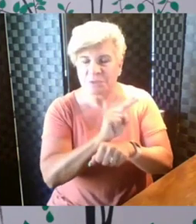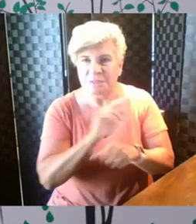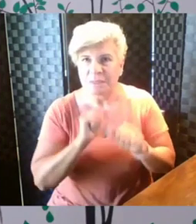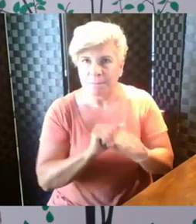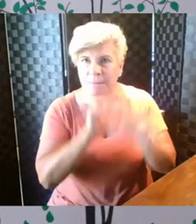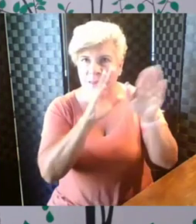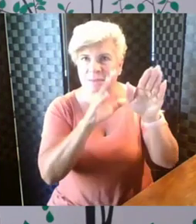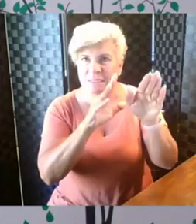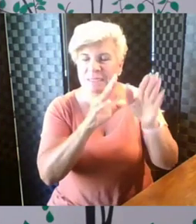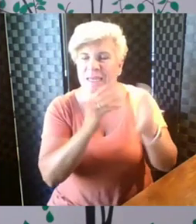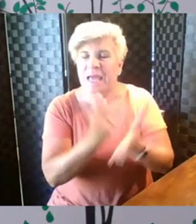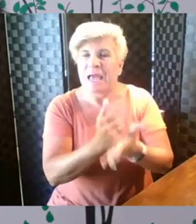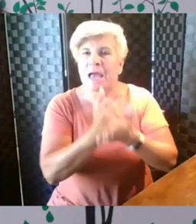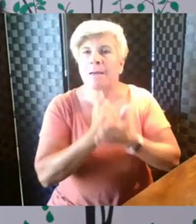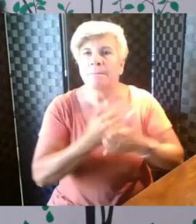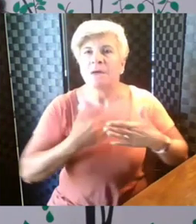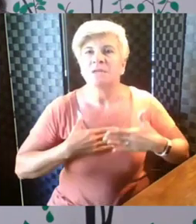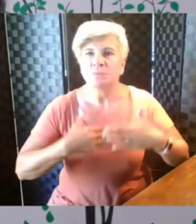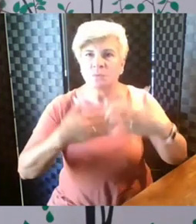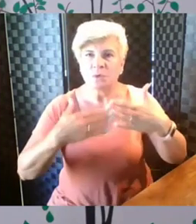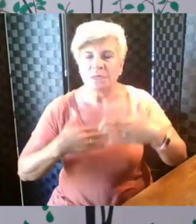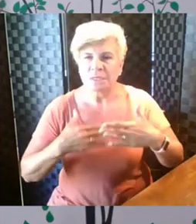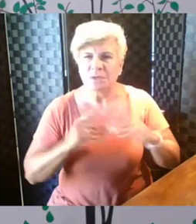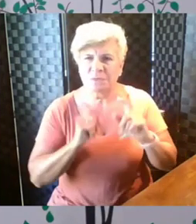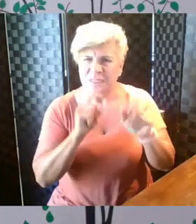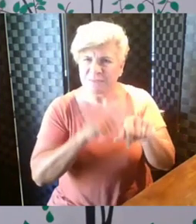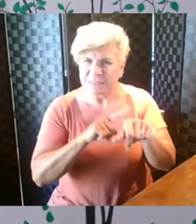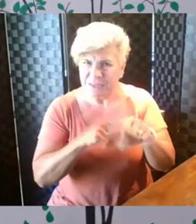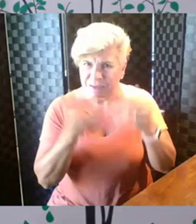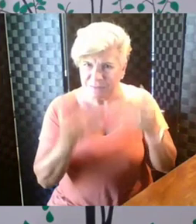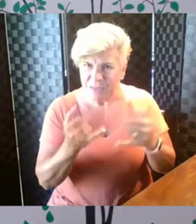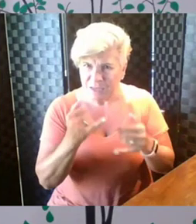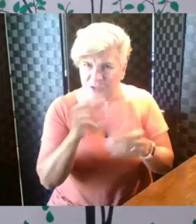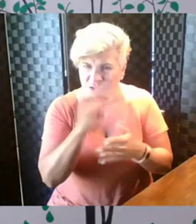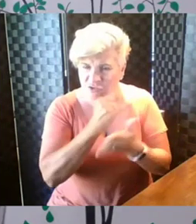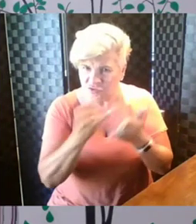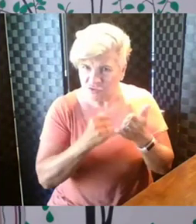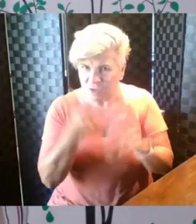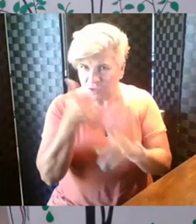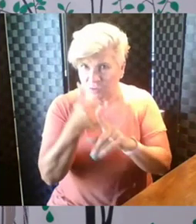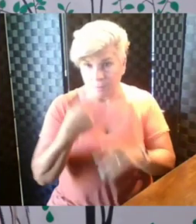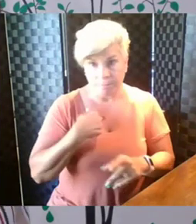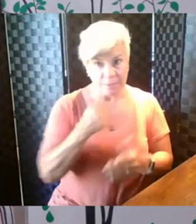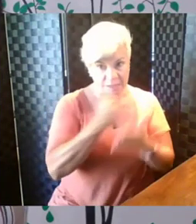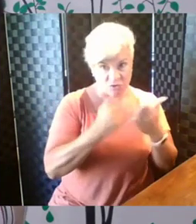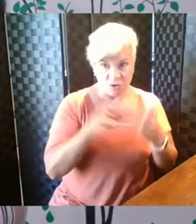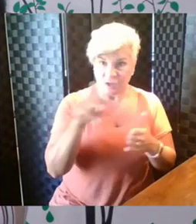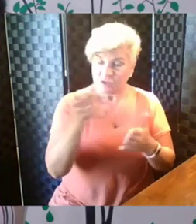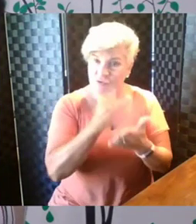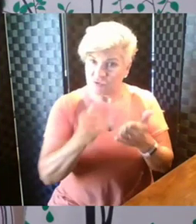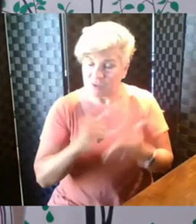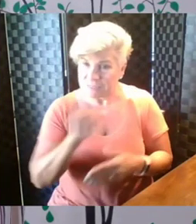I'm going to give you about 30 seconds to draw some mountains, and I'm actually going to draw some while you're drawing yours.